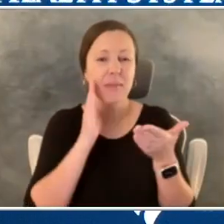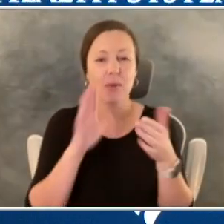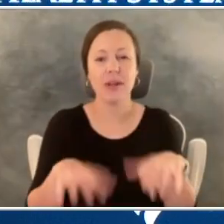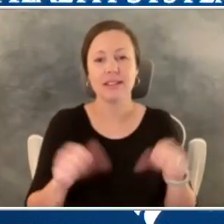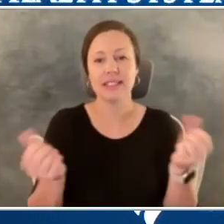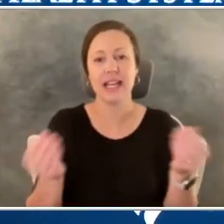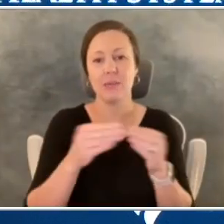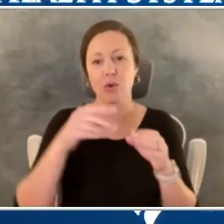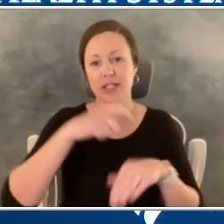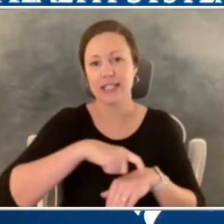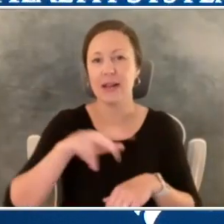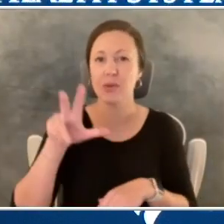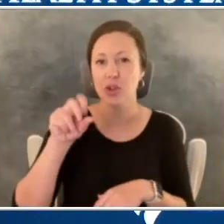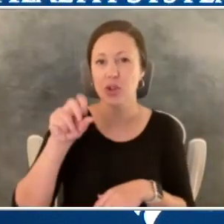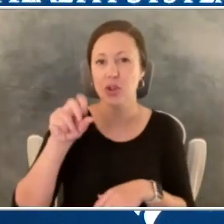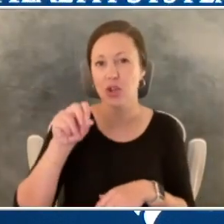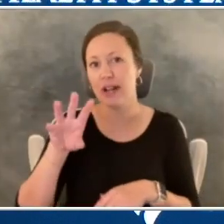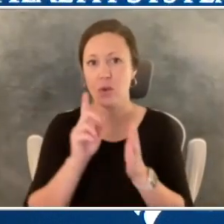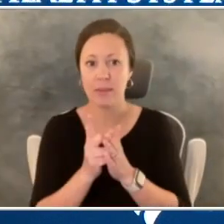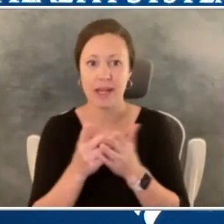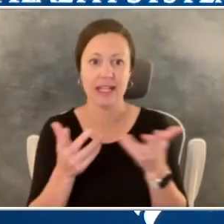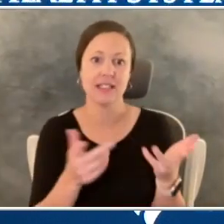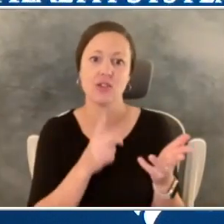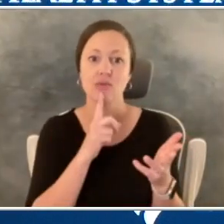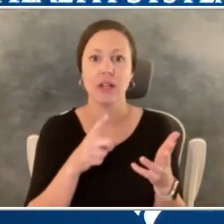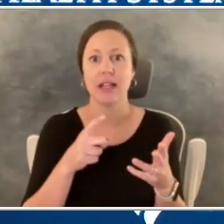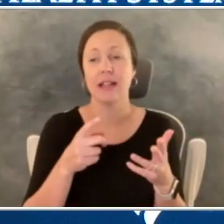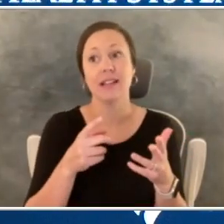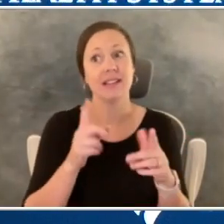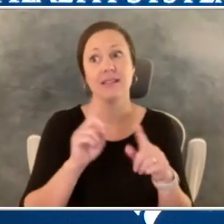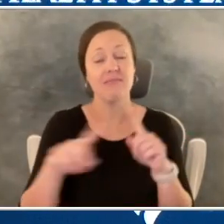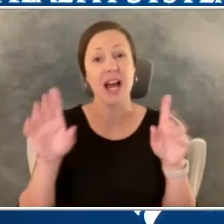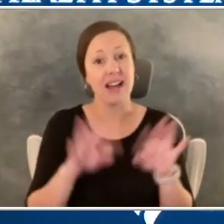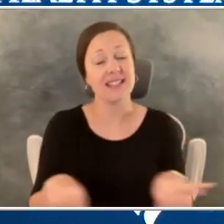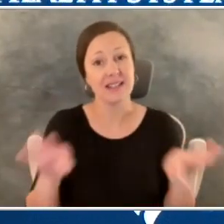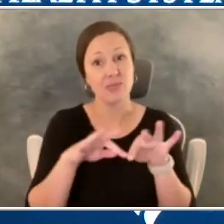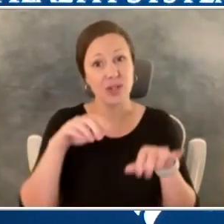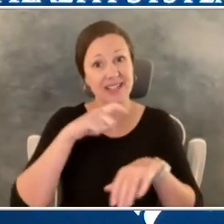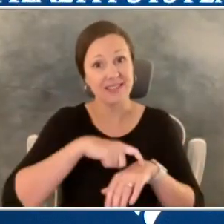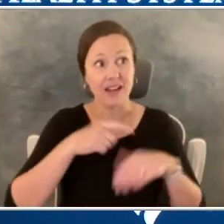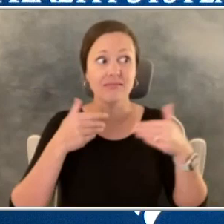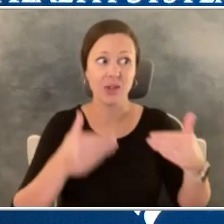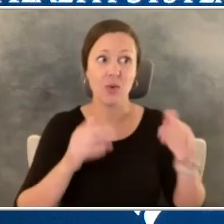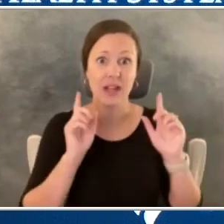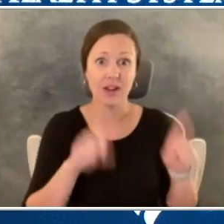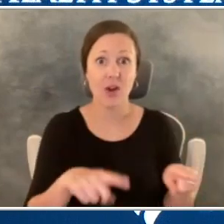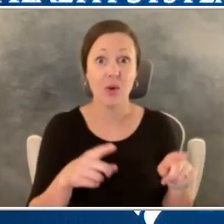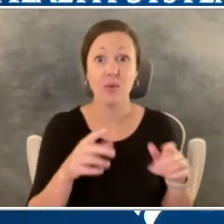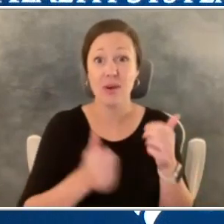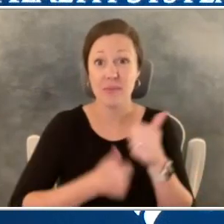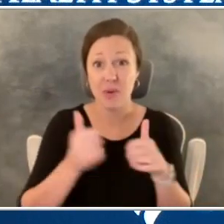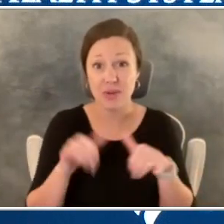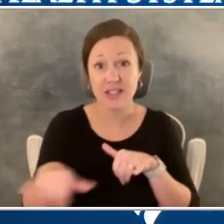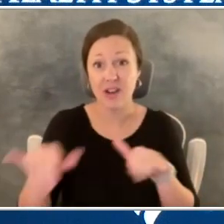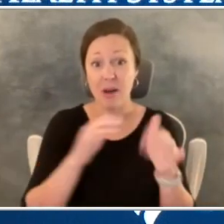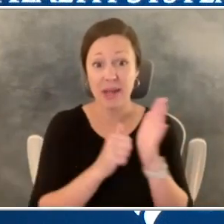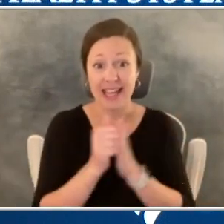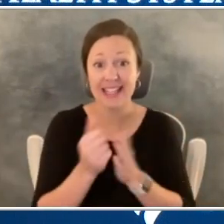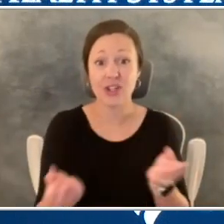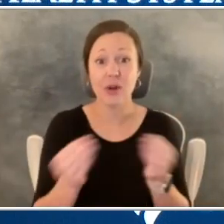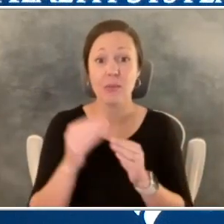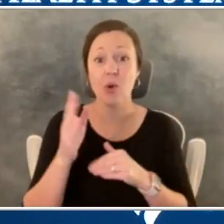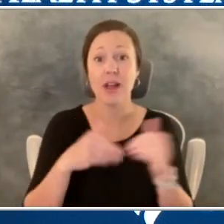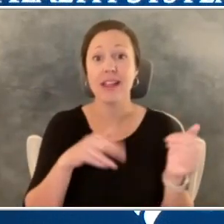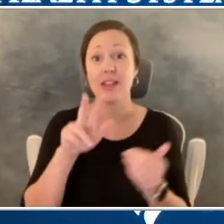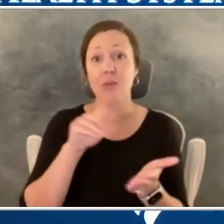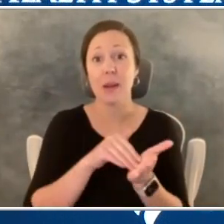40 minutes, but it's really time well spent. This is the most common cancer, over 3 million cases a year, and it's very treatable if we catch it